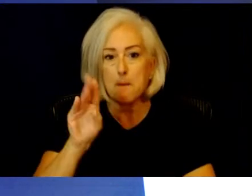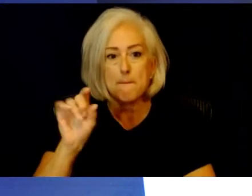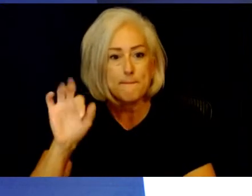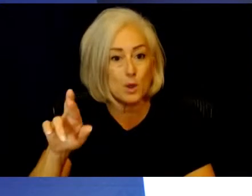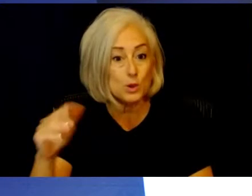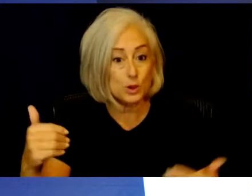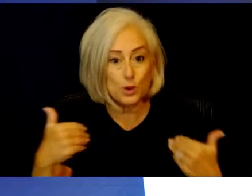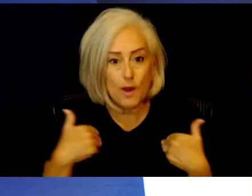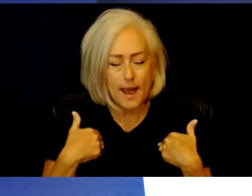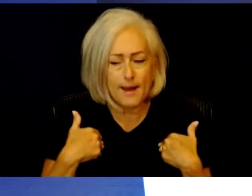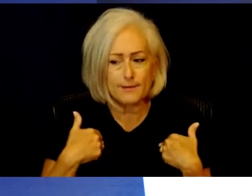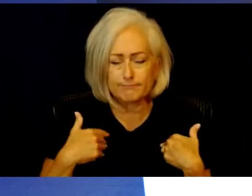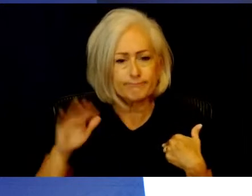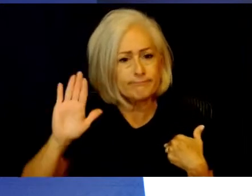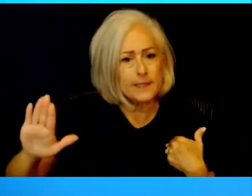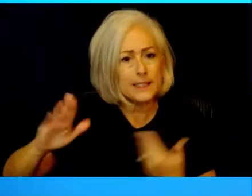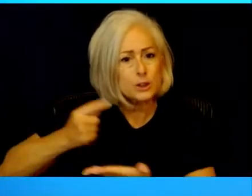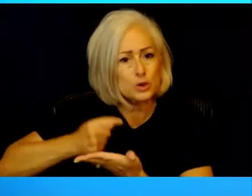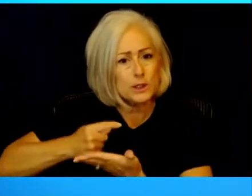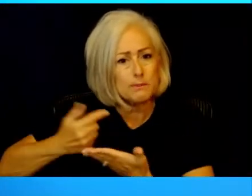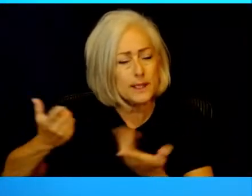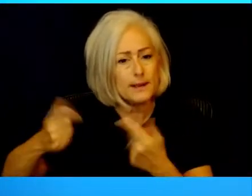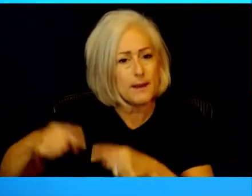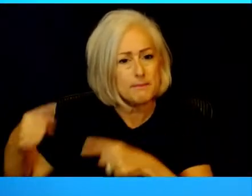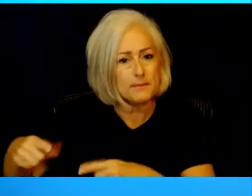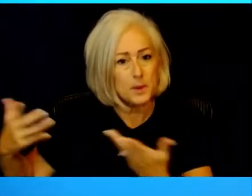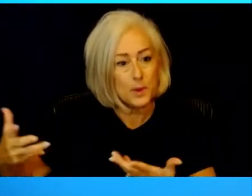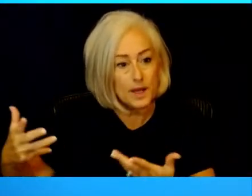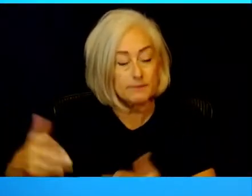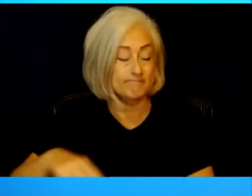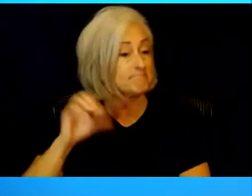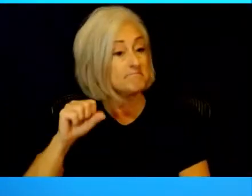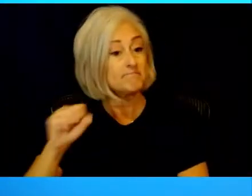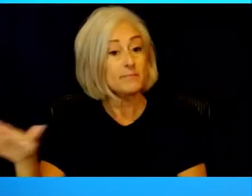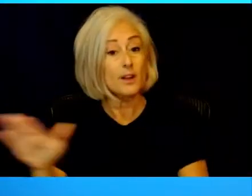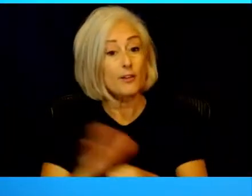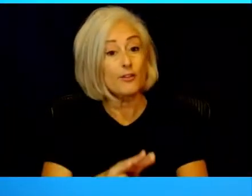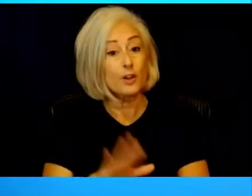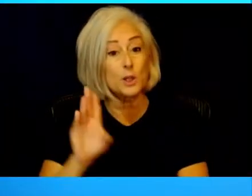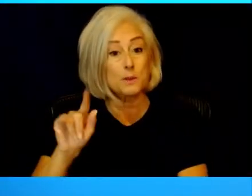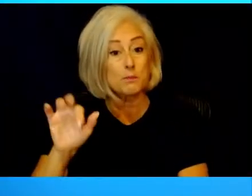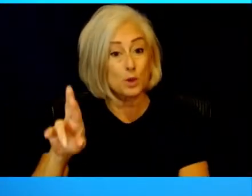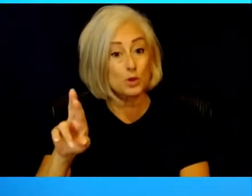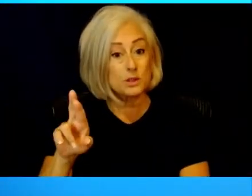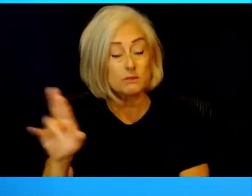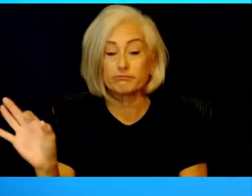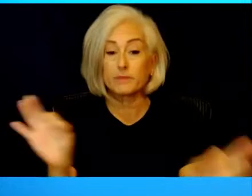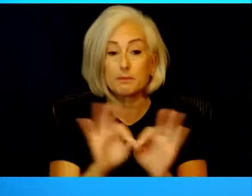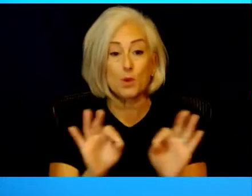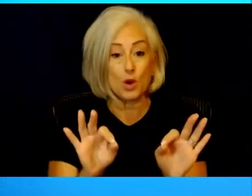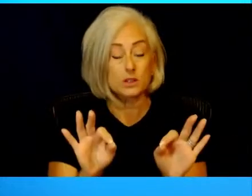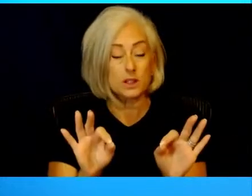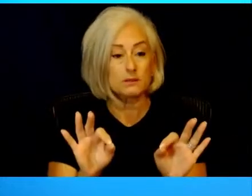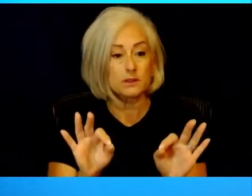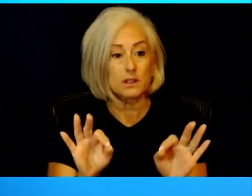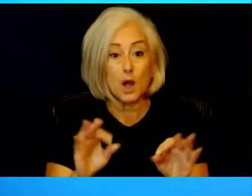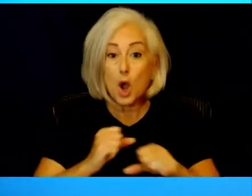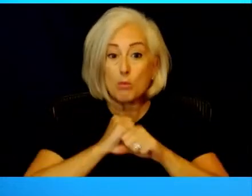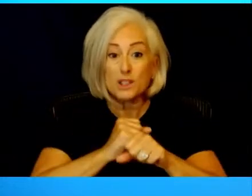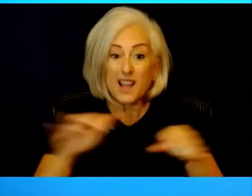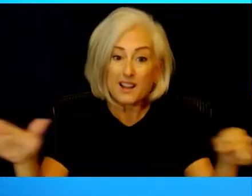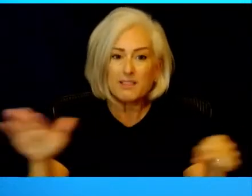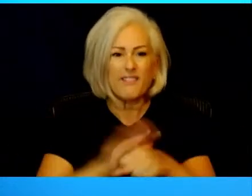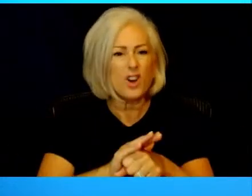is going? Yeah, you know, again, he was fully boosted. That's important. That doesn't really protect you against infection. It does have some